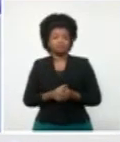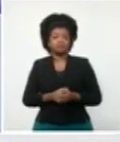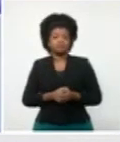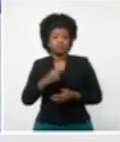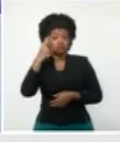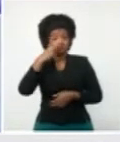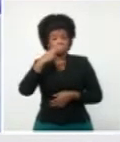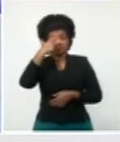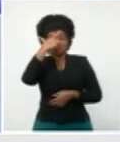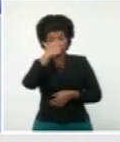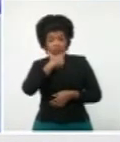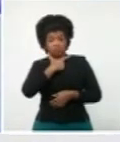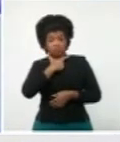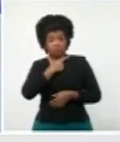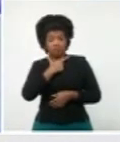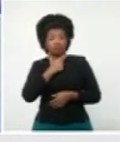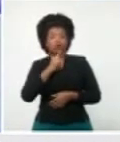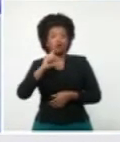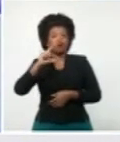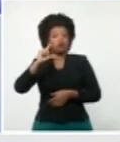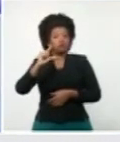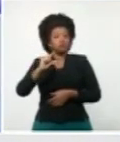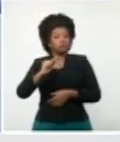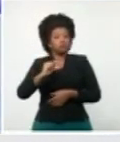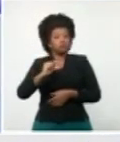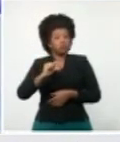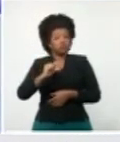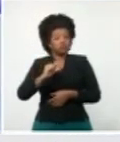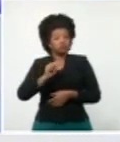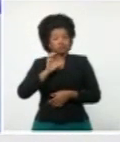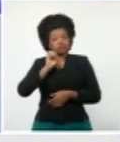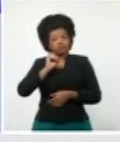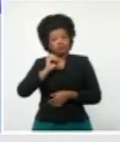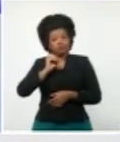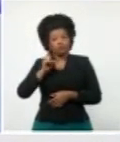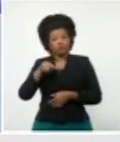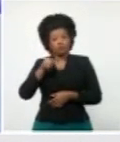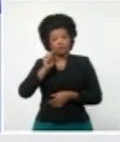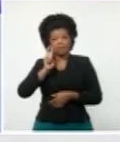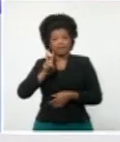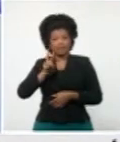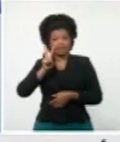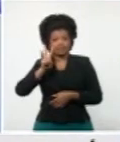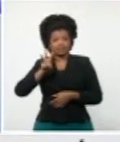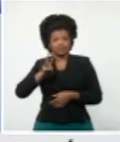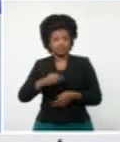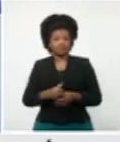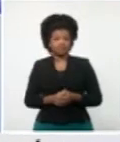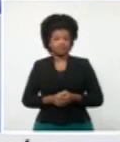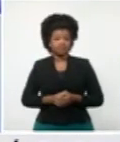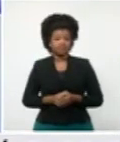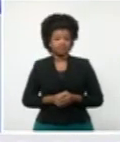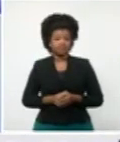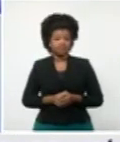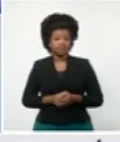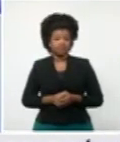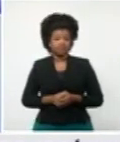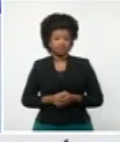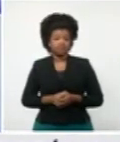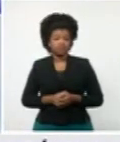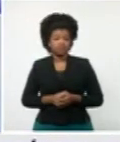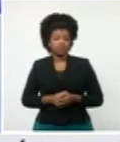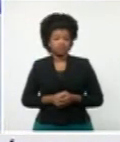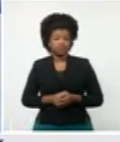Espíritus, Camagüey, Las Tunas, Holguín, Santiago de Cuba, Guantánamo, and the Isle of Youth Special Municipality have not